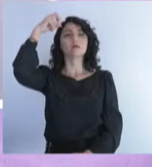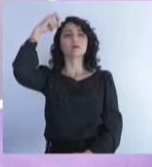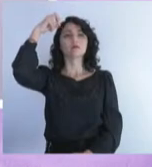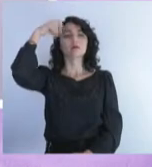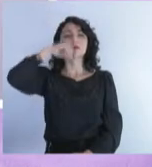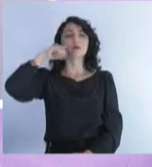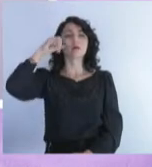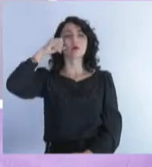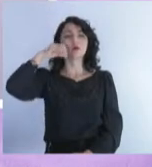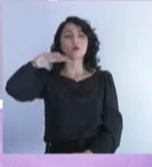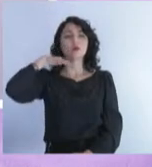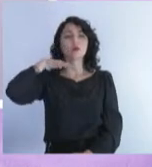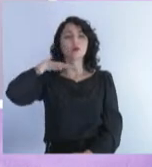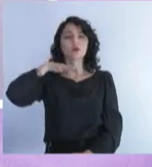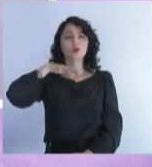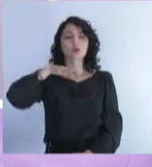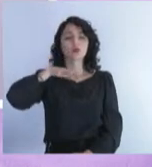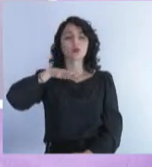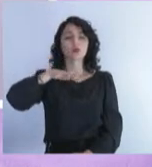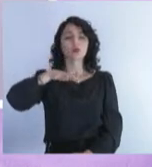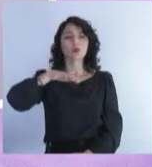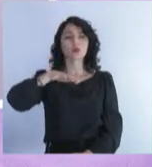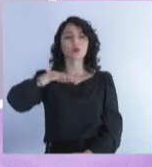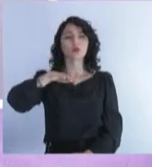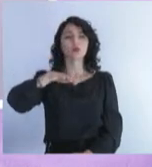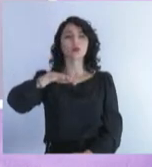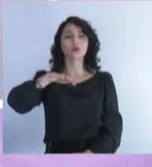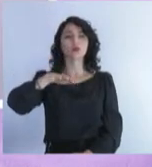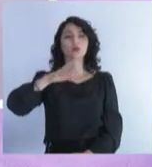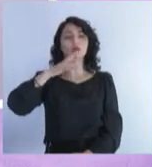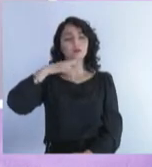Breathing in, breathing out.